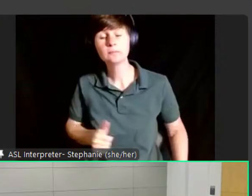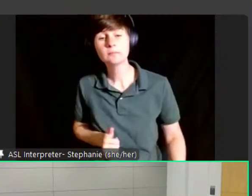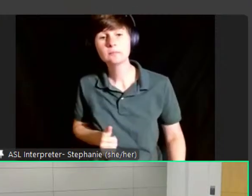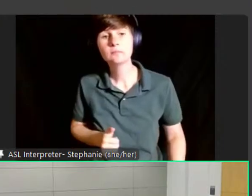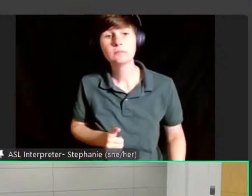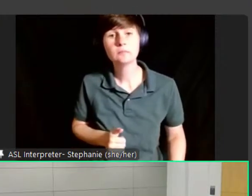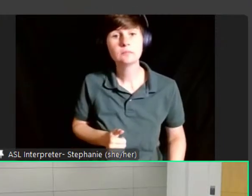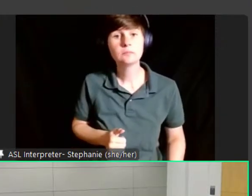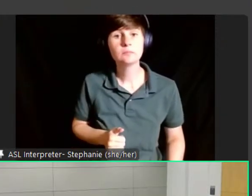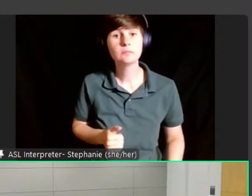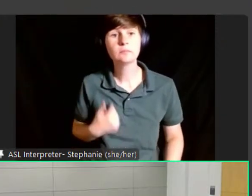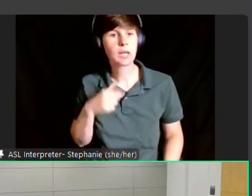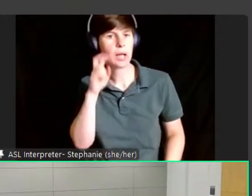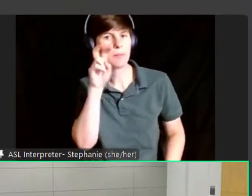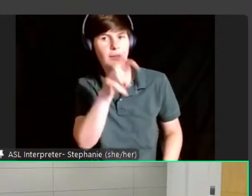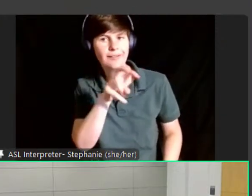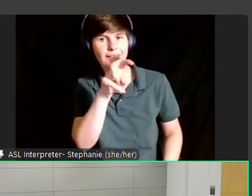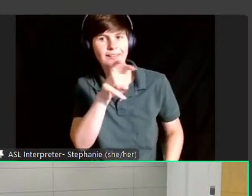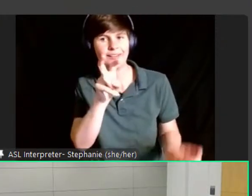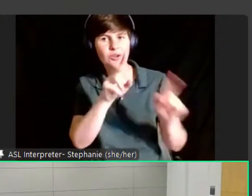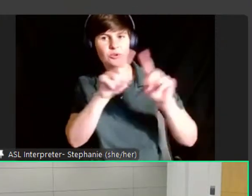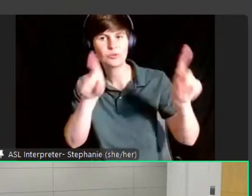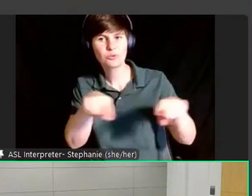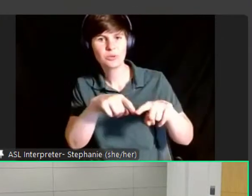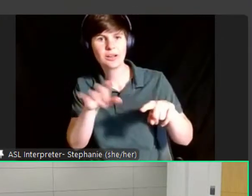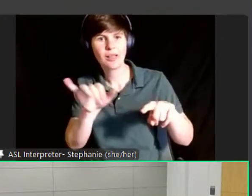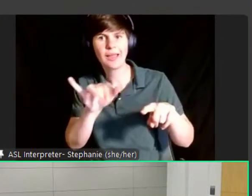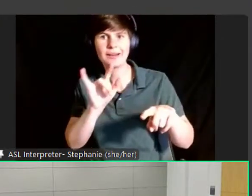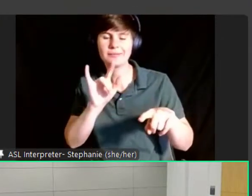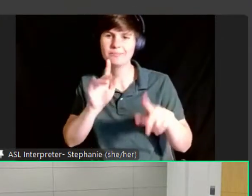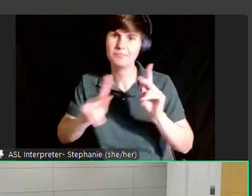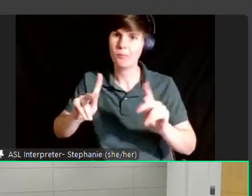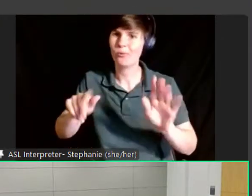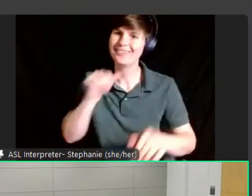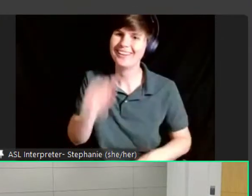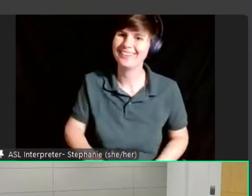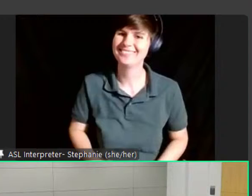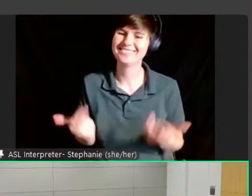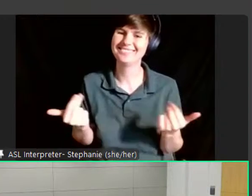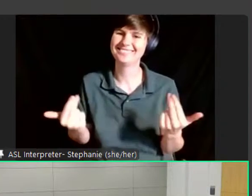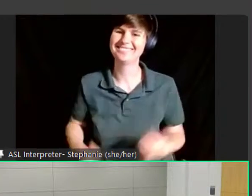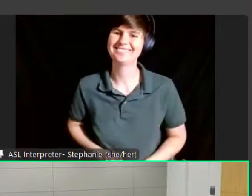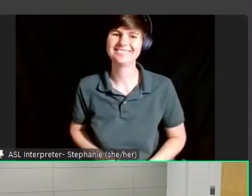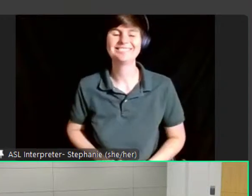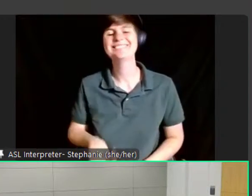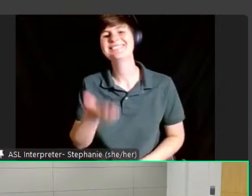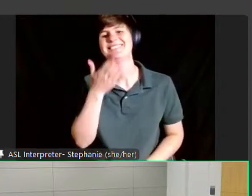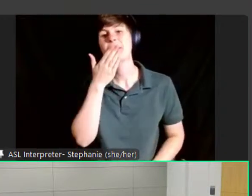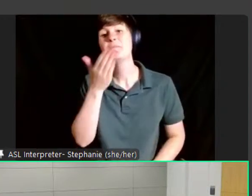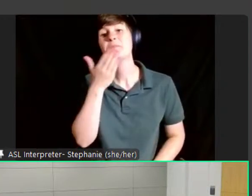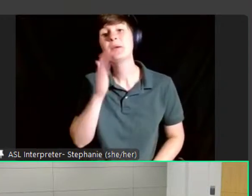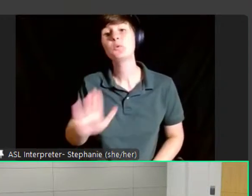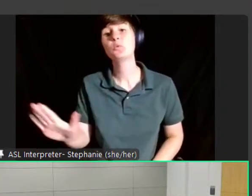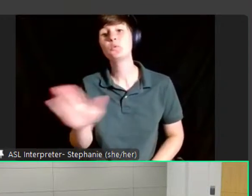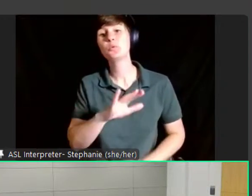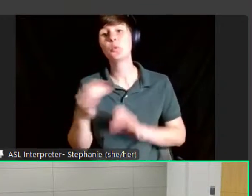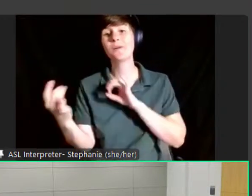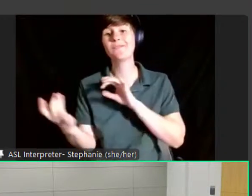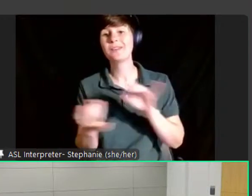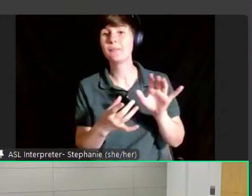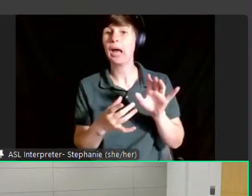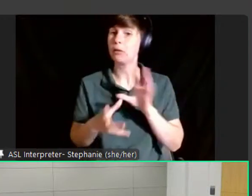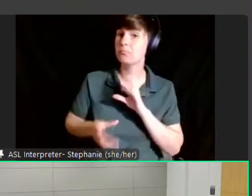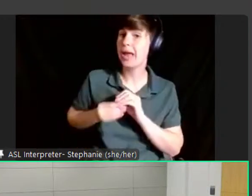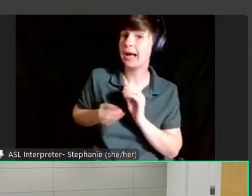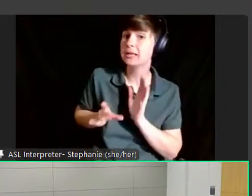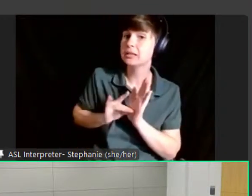As I keep staring at the screen like it's the actual people, but it's not. Sorry. I do appreciate the feedback and adding the sticker and trying to look